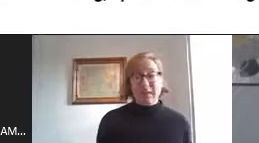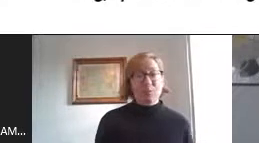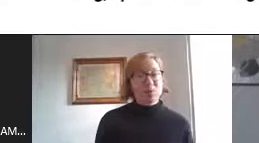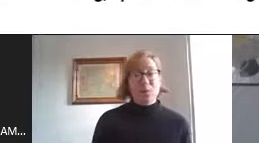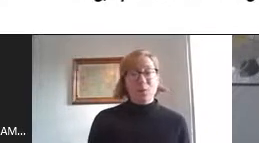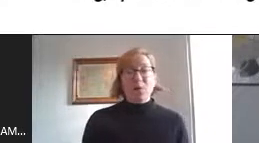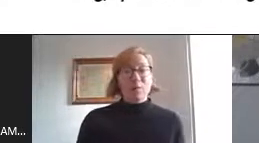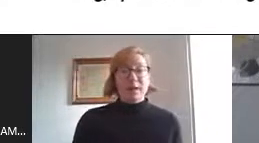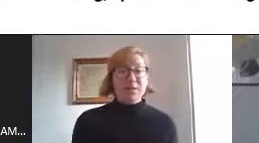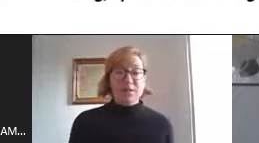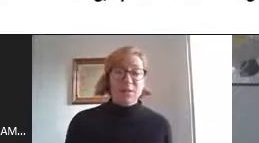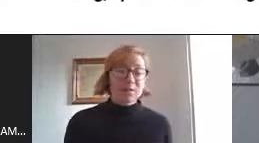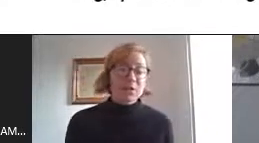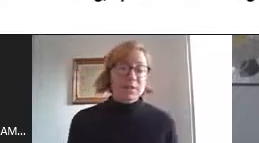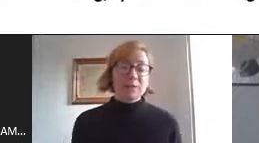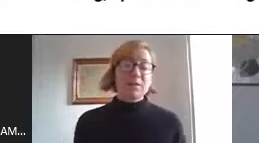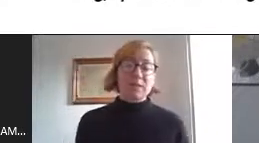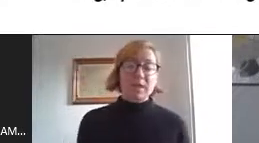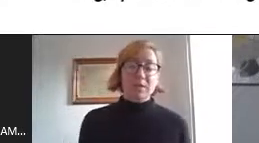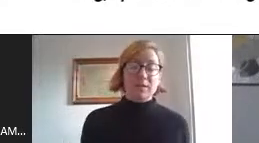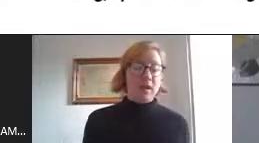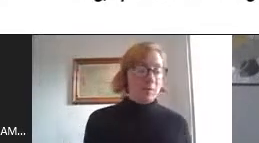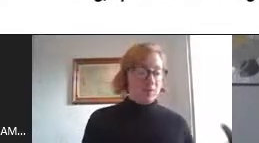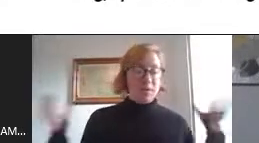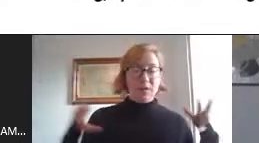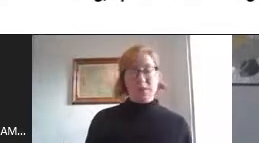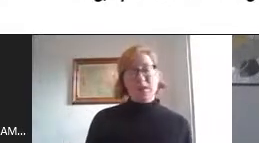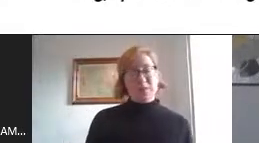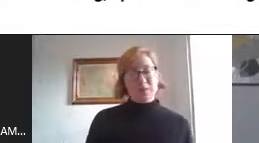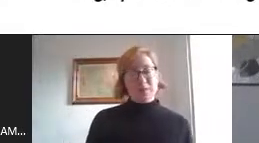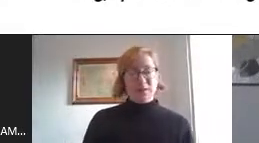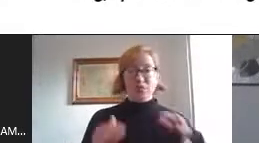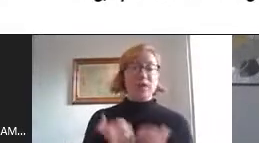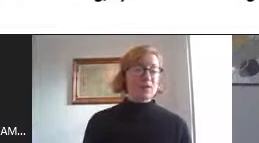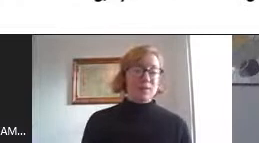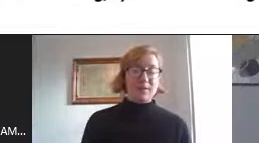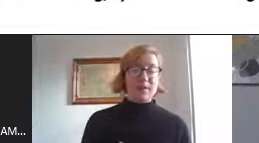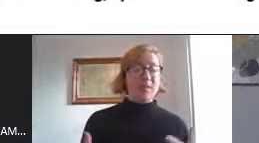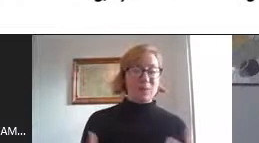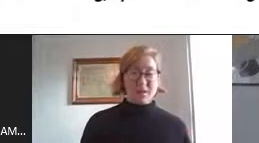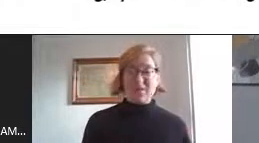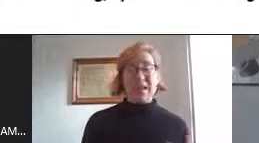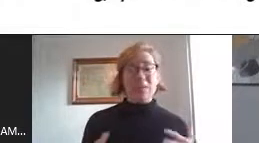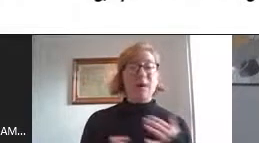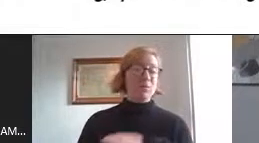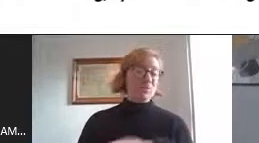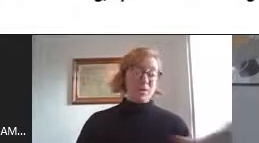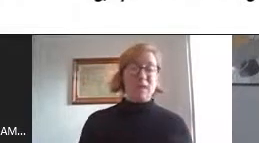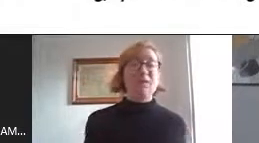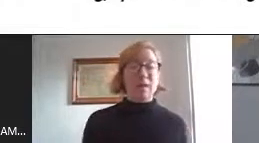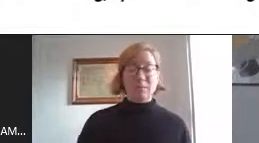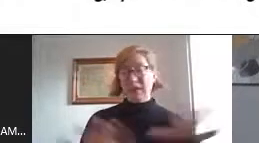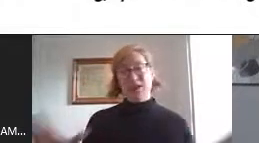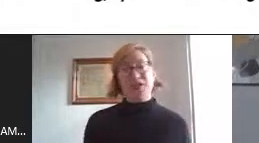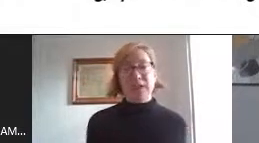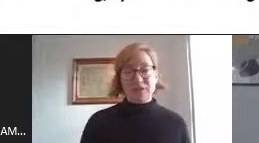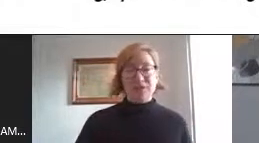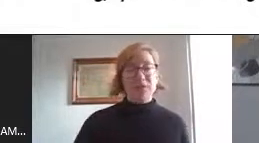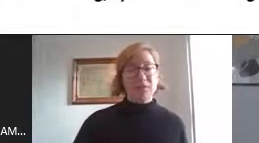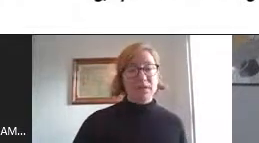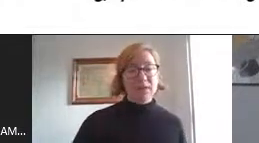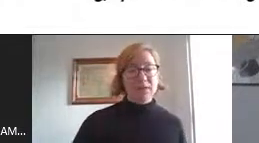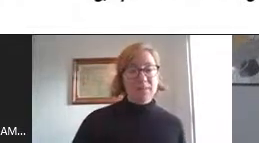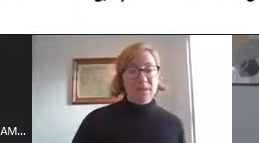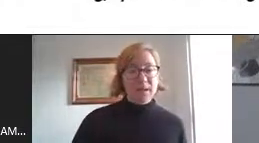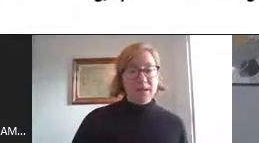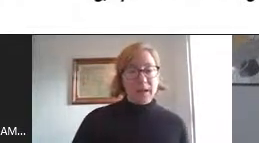it's obvious they need far more complex interventions because, you know, their mutism is entrenched within them and also their family and